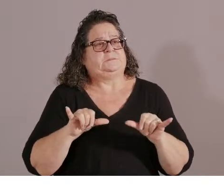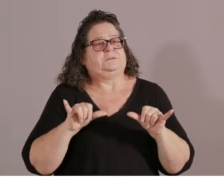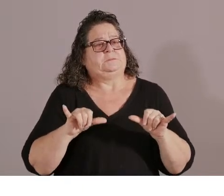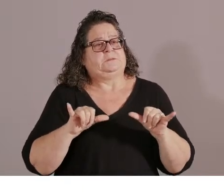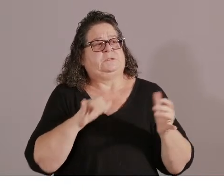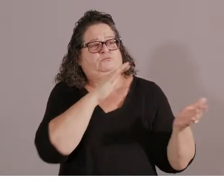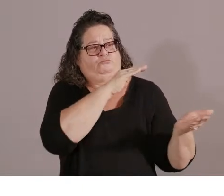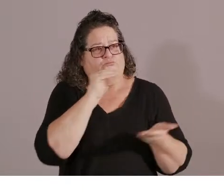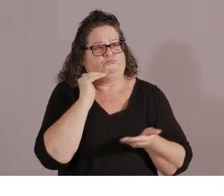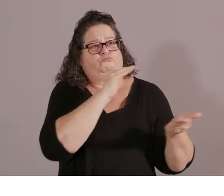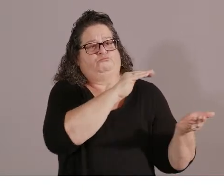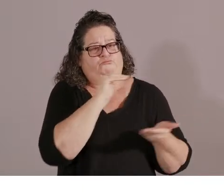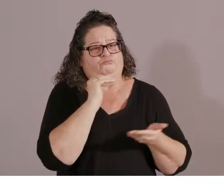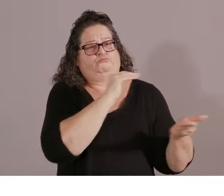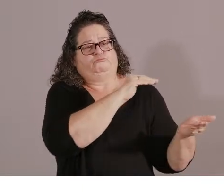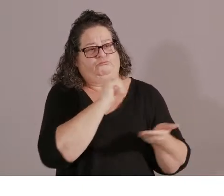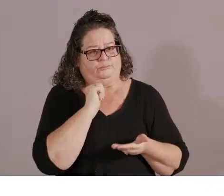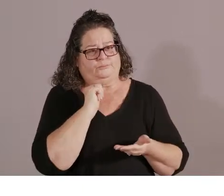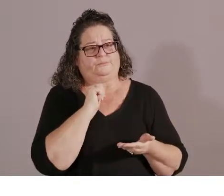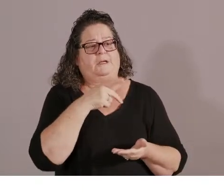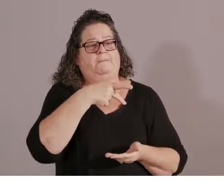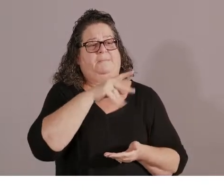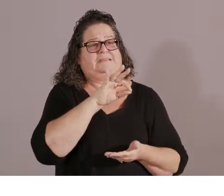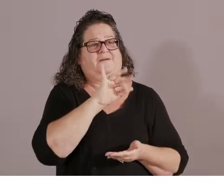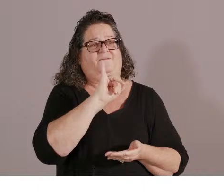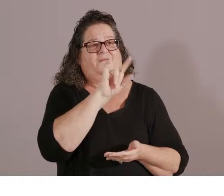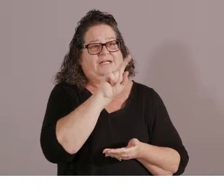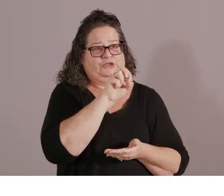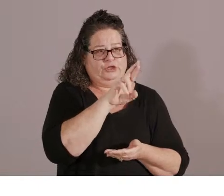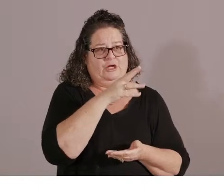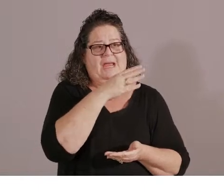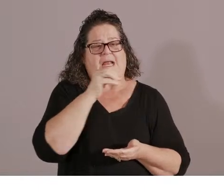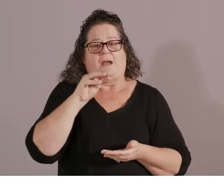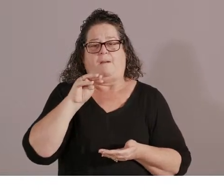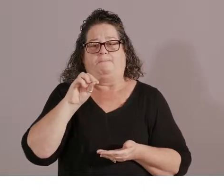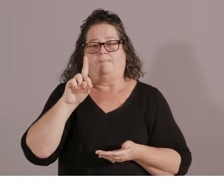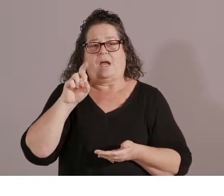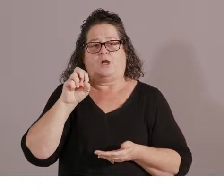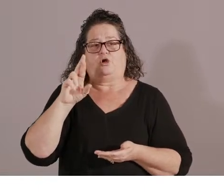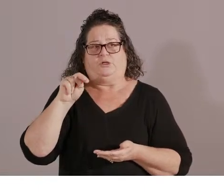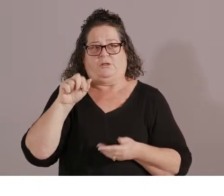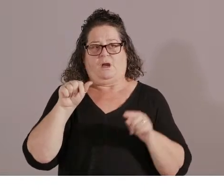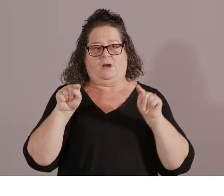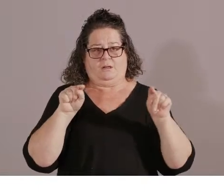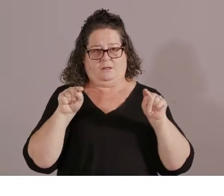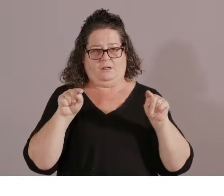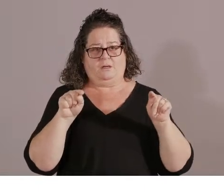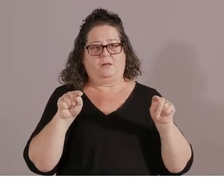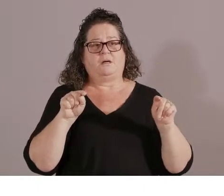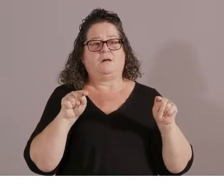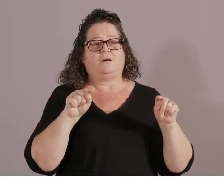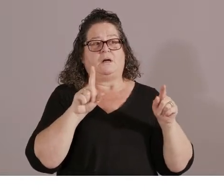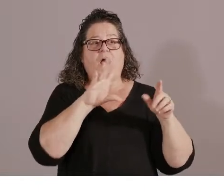of both the Pfizer and Moderna, and that does include both first and second doses.